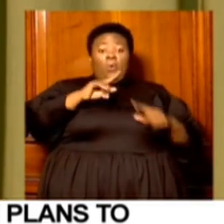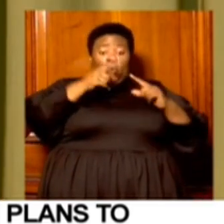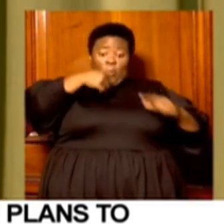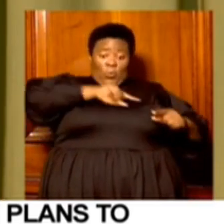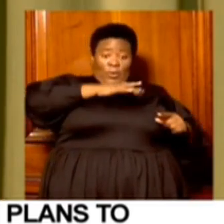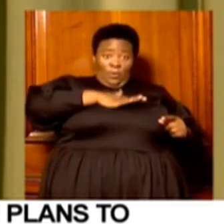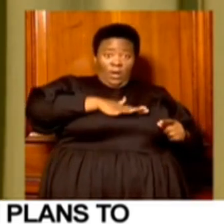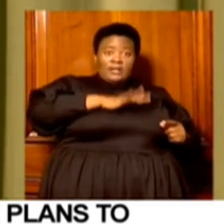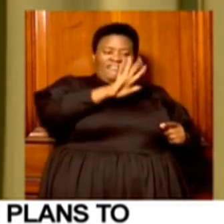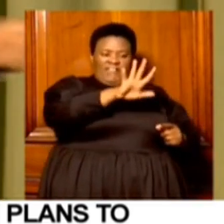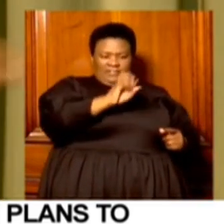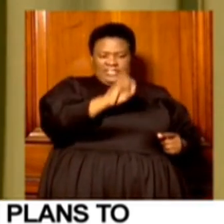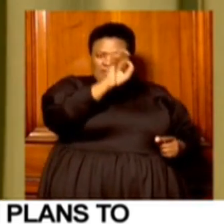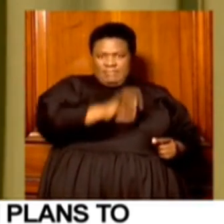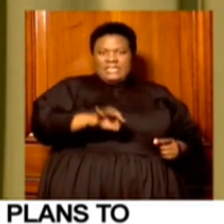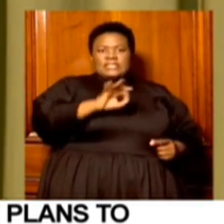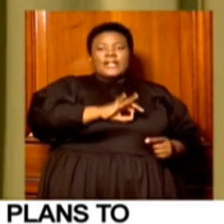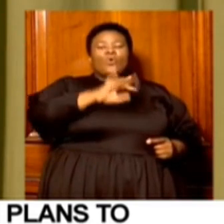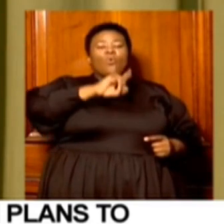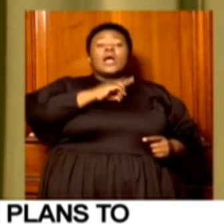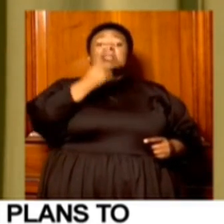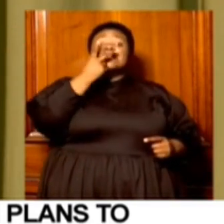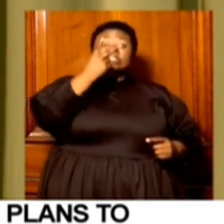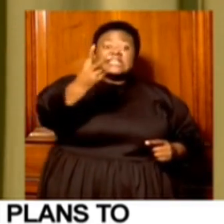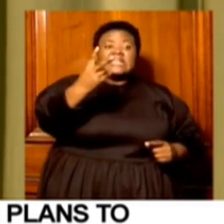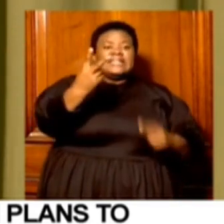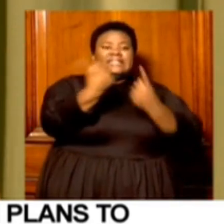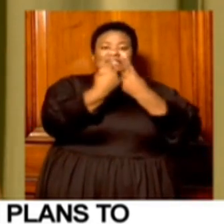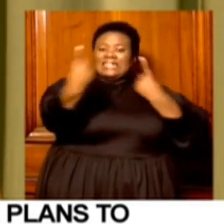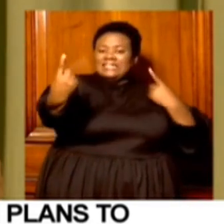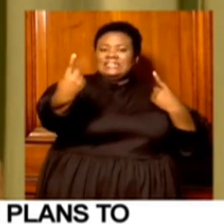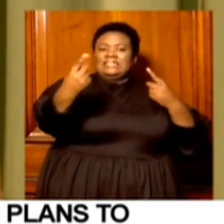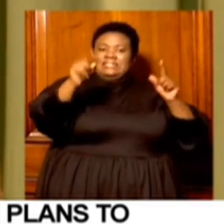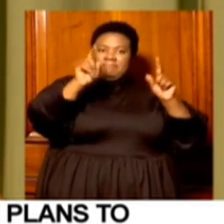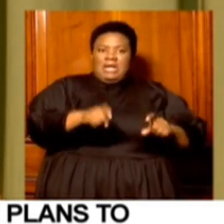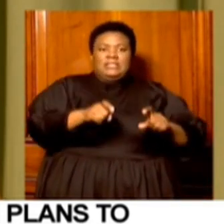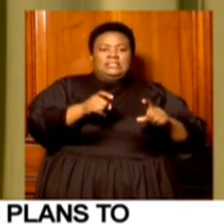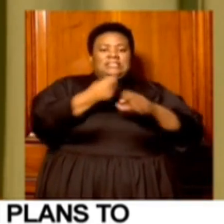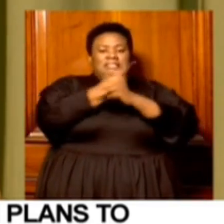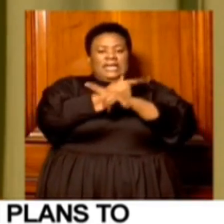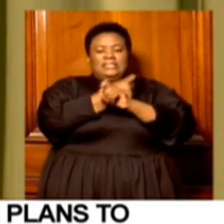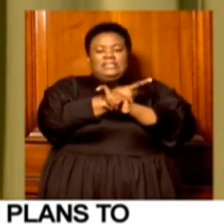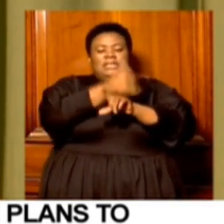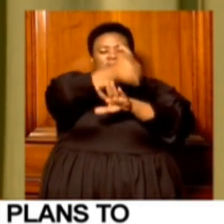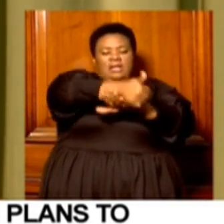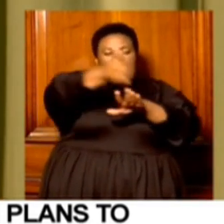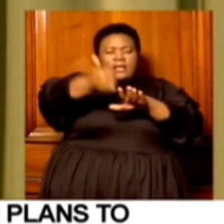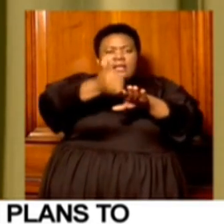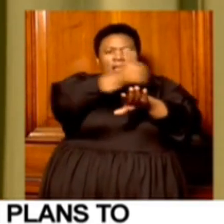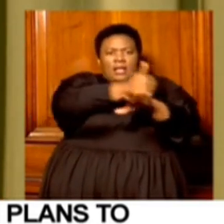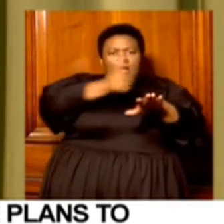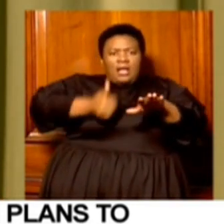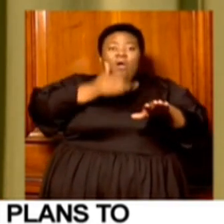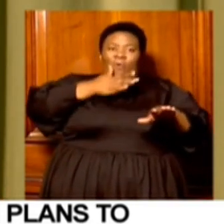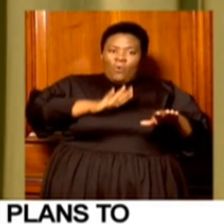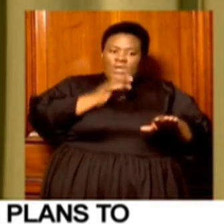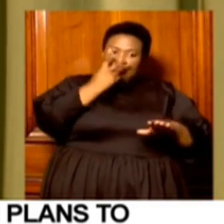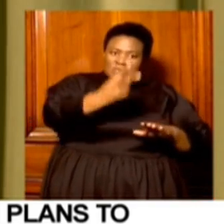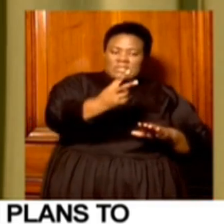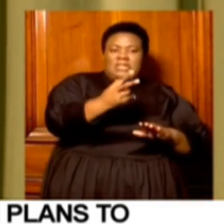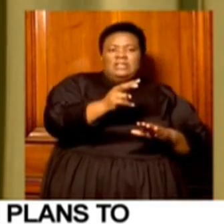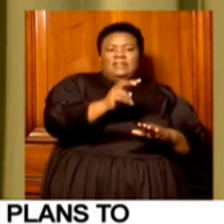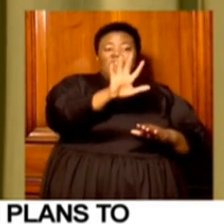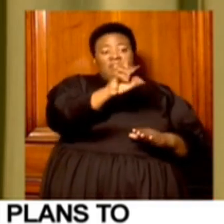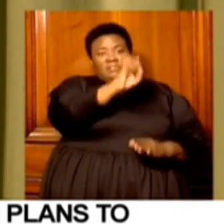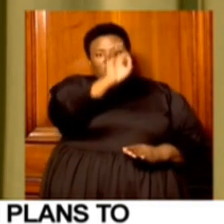so that you can see visible distancing inside the taxi. In South Africa today, can you achieve that?